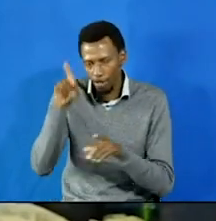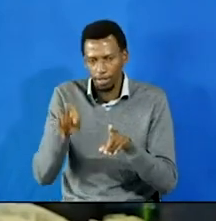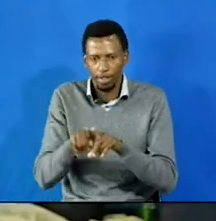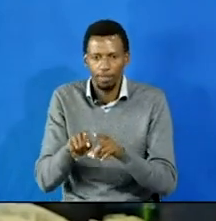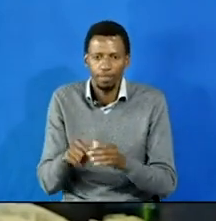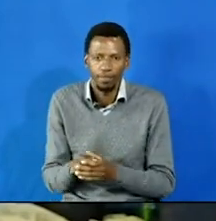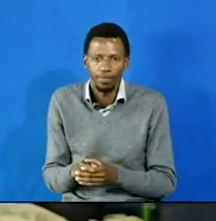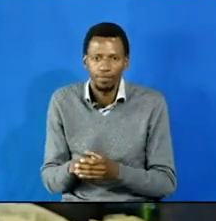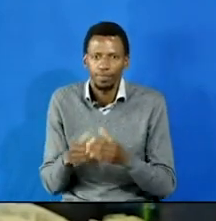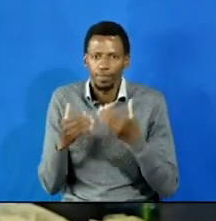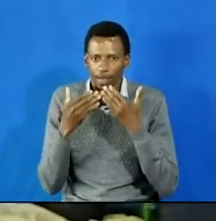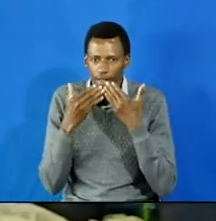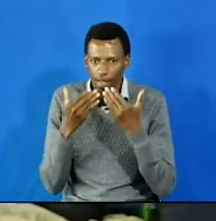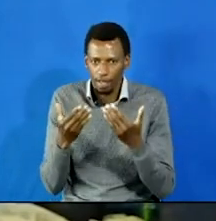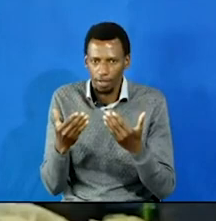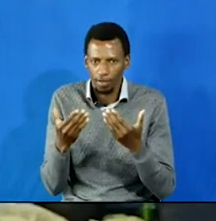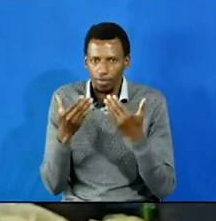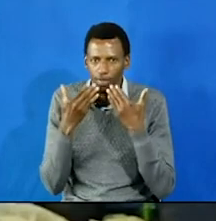Thank you. Thank you.